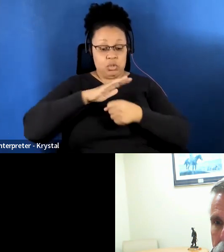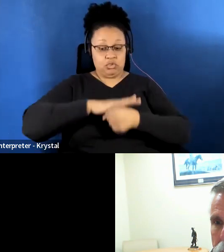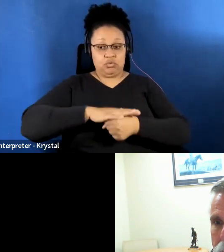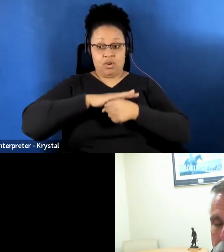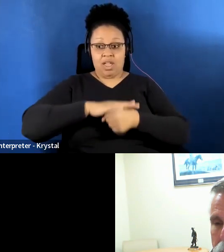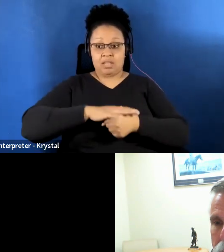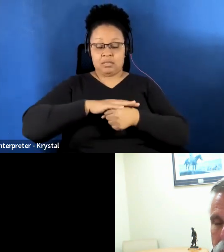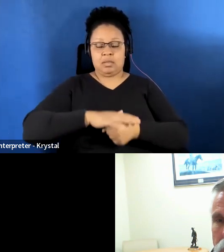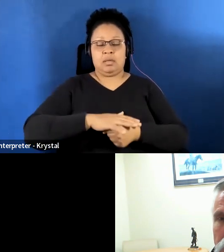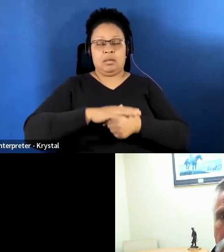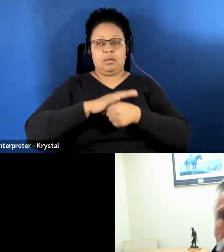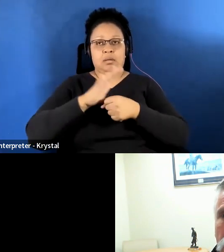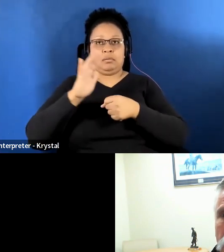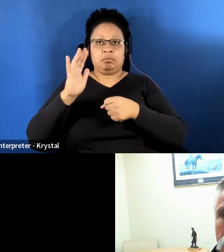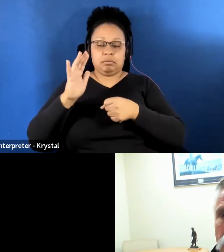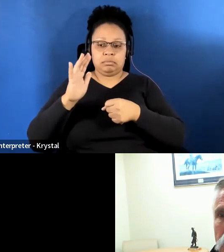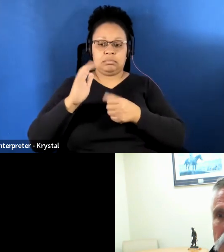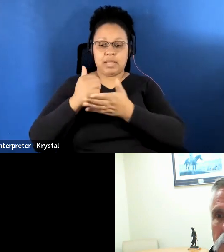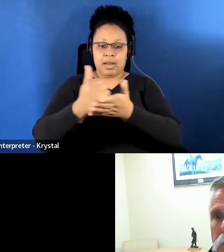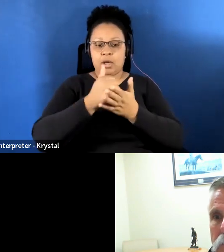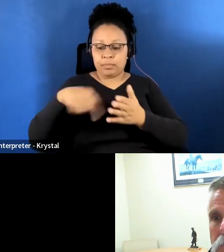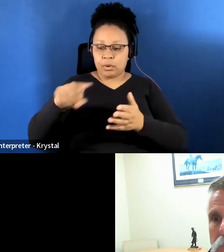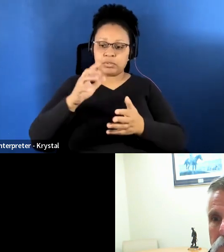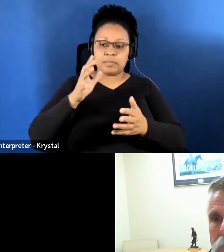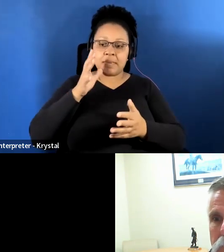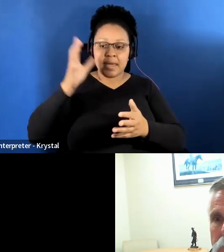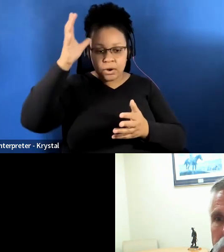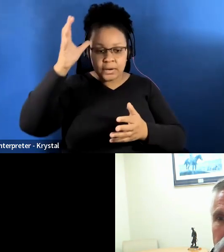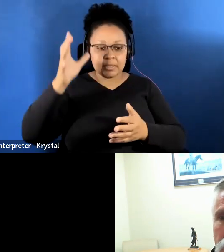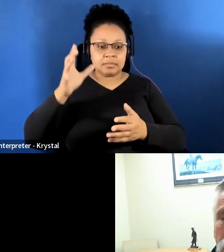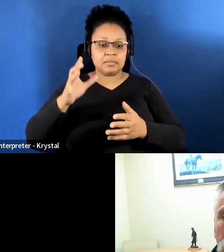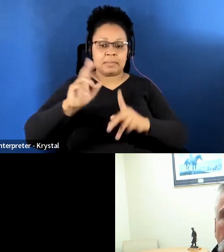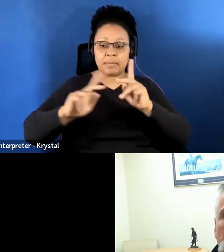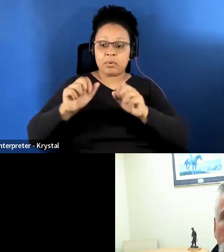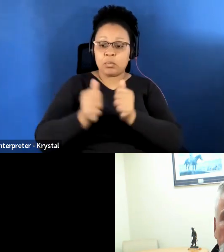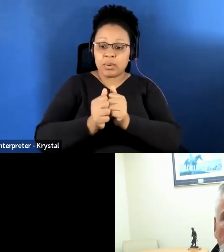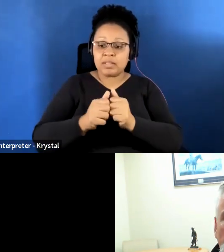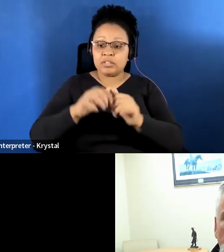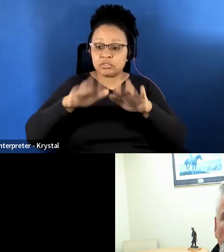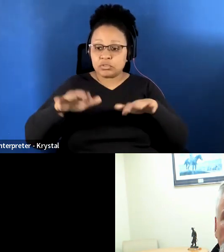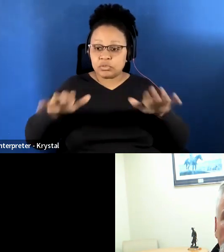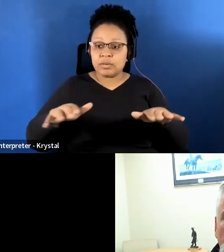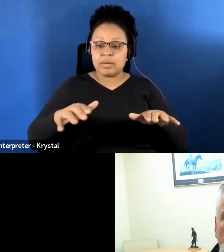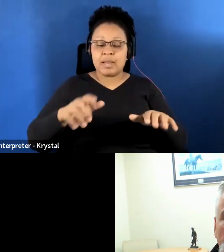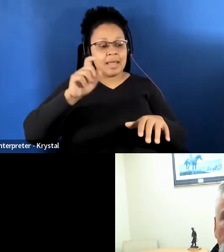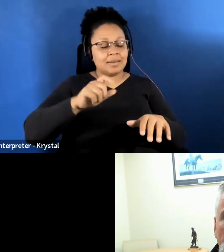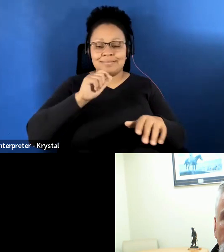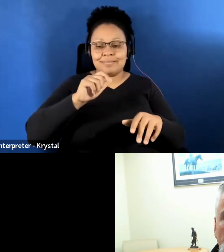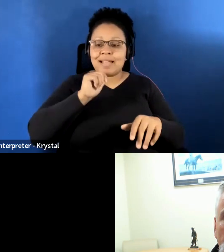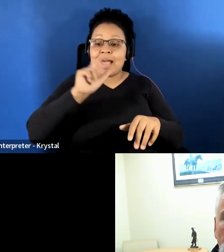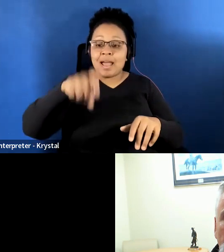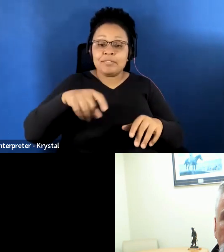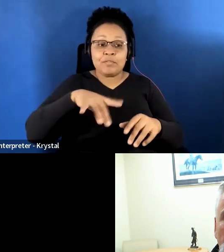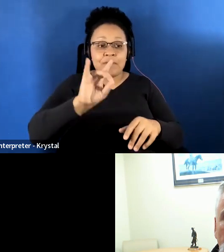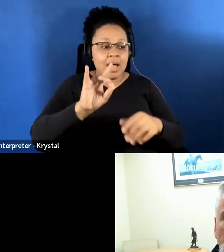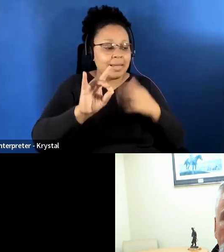of those parents and individuals with children to not have to find,